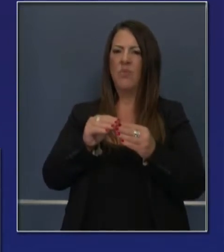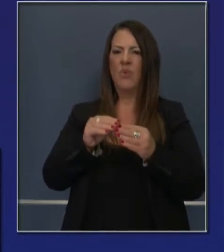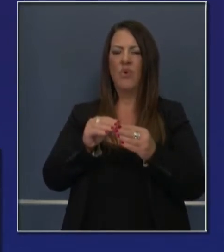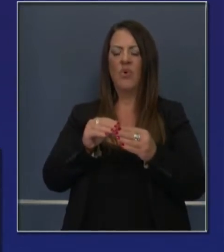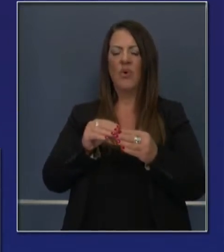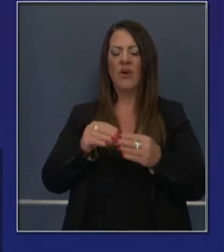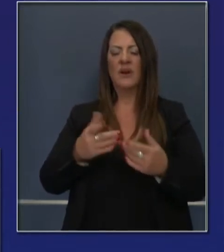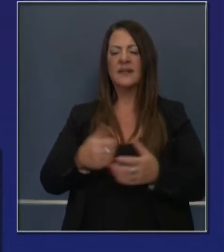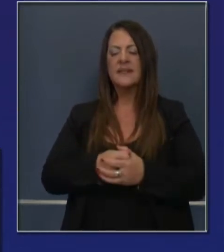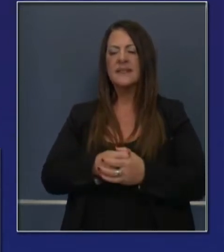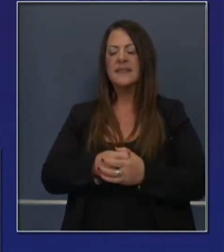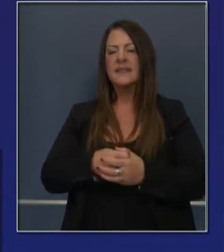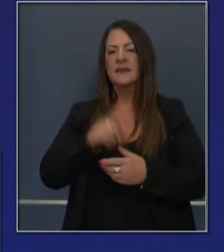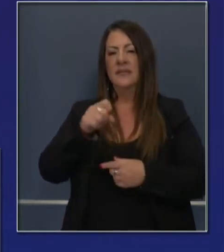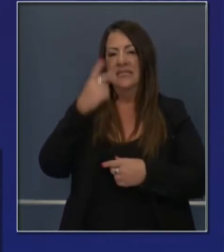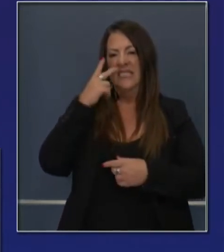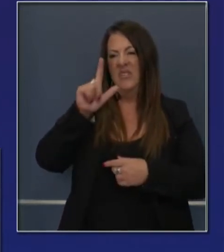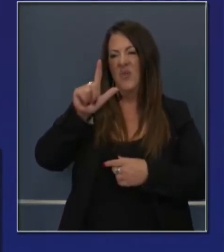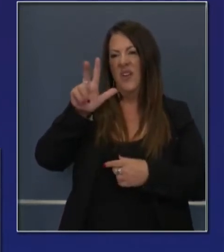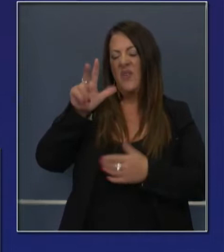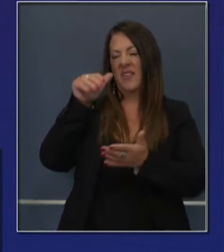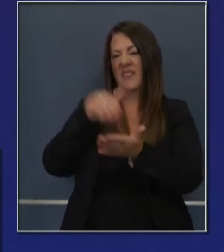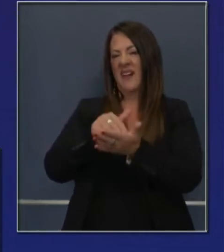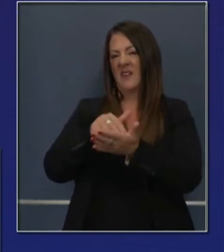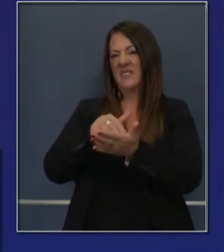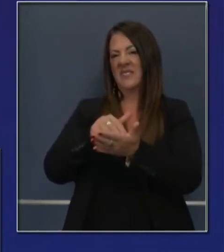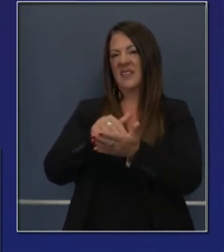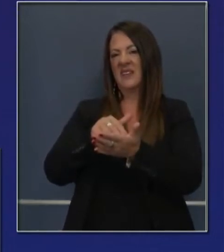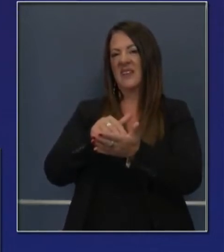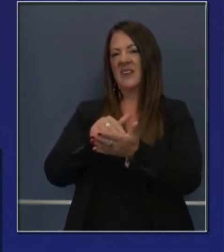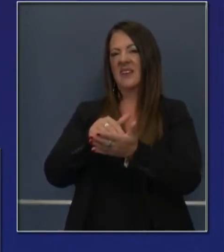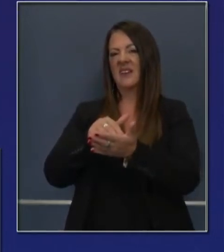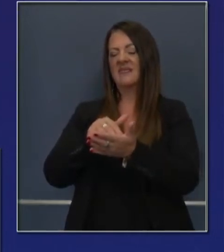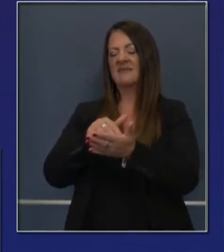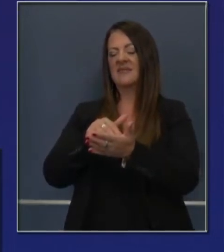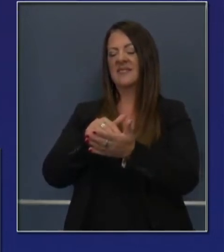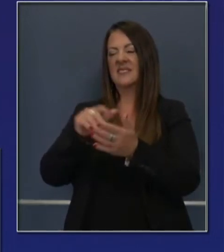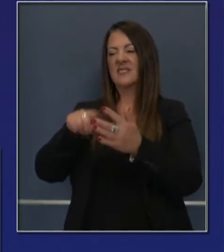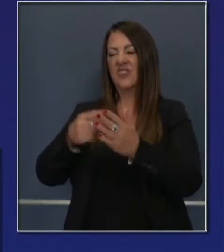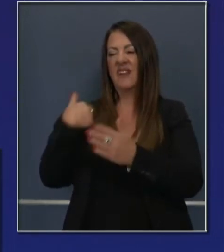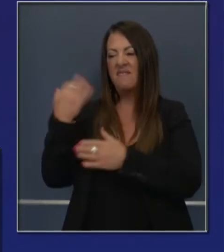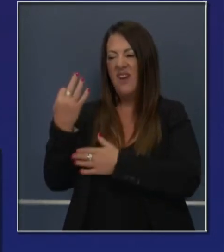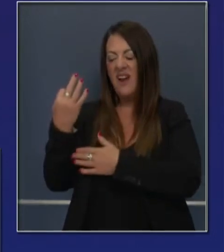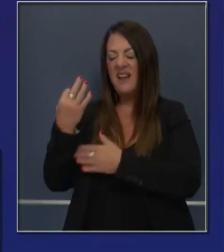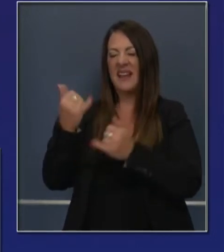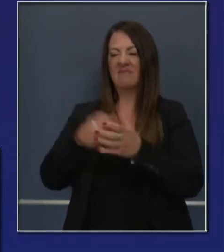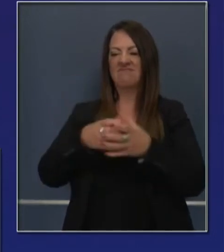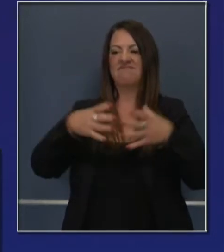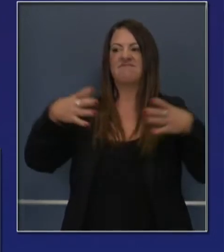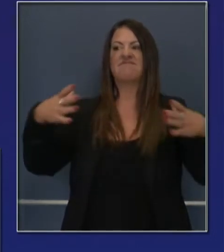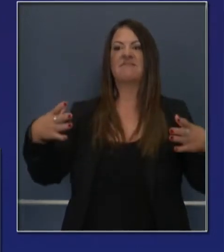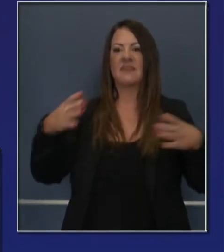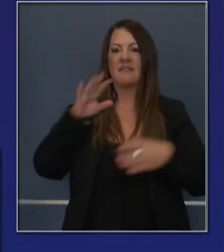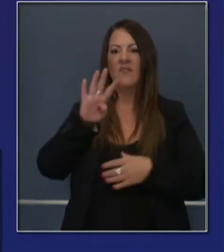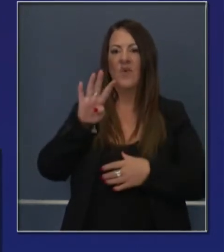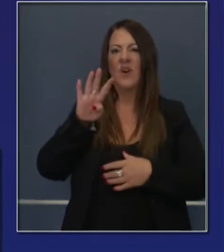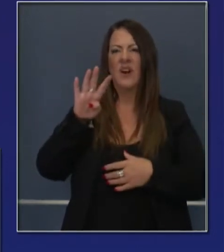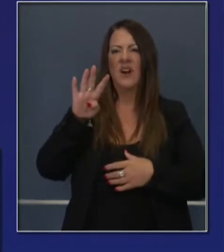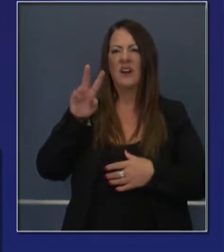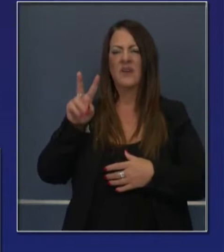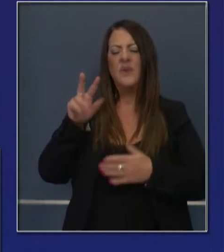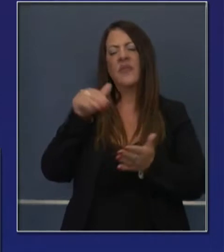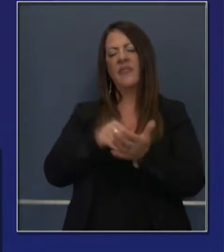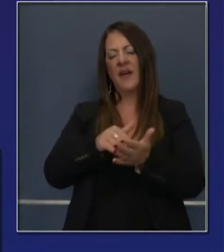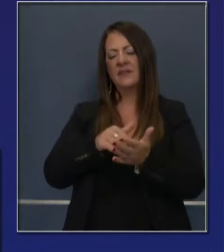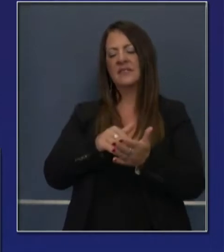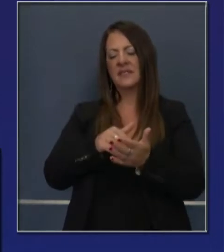see the number of acreage, 23,000 up to 42,000. We, again, are monitoring this one very, very closely. So that's